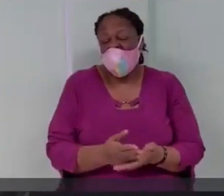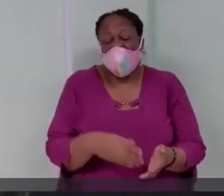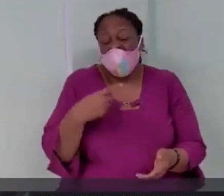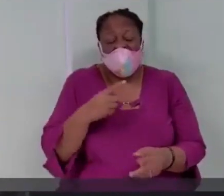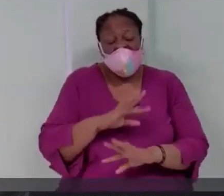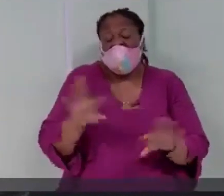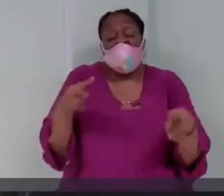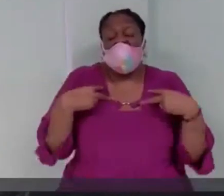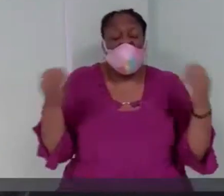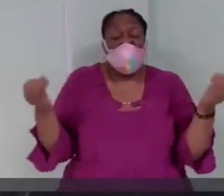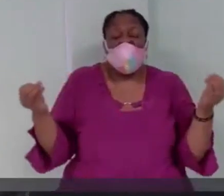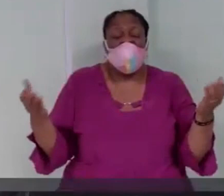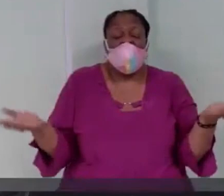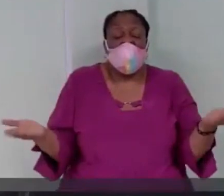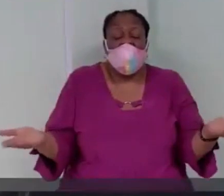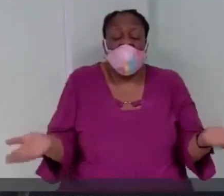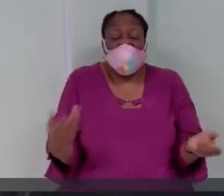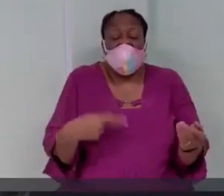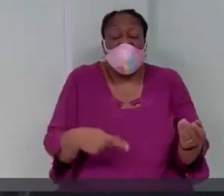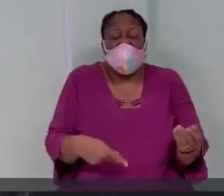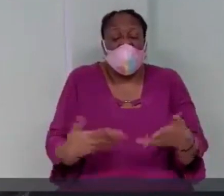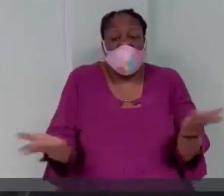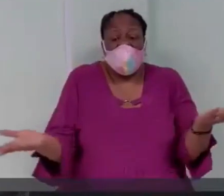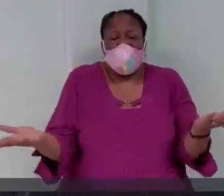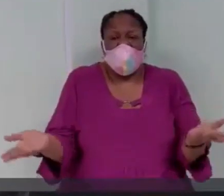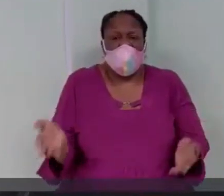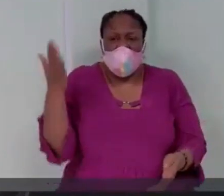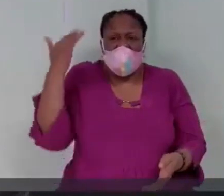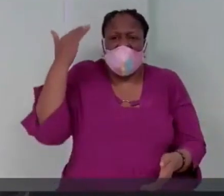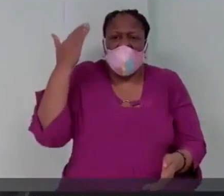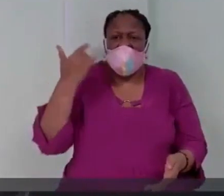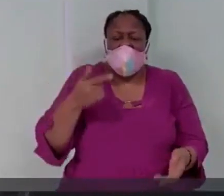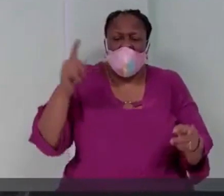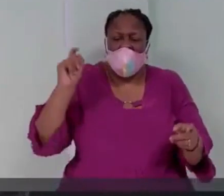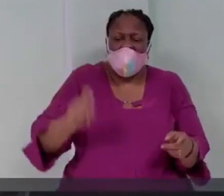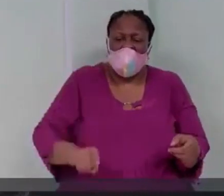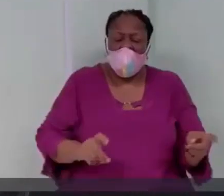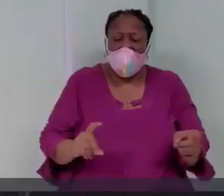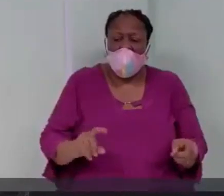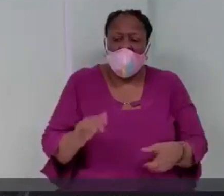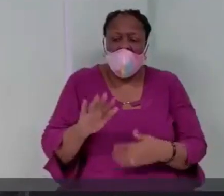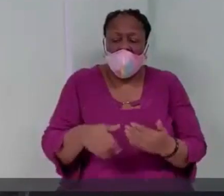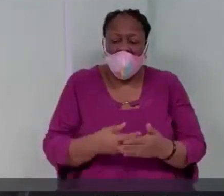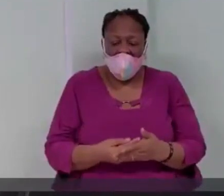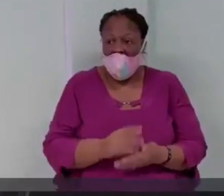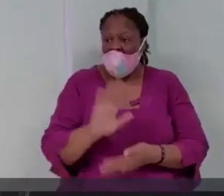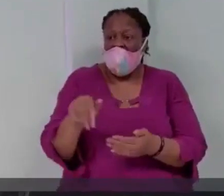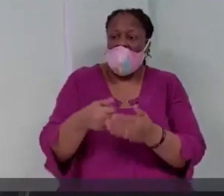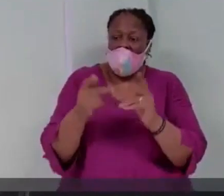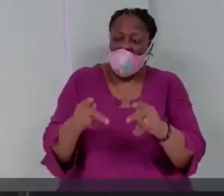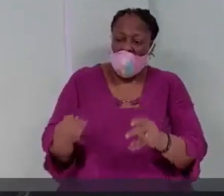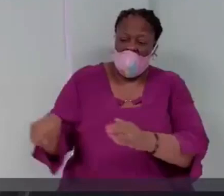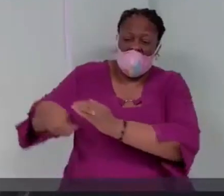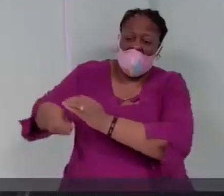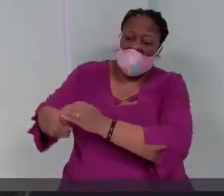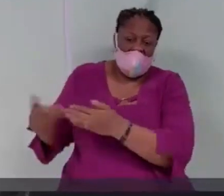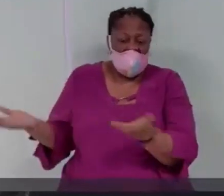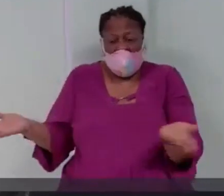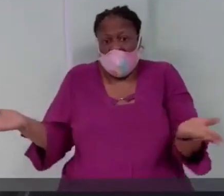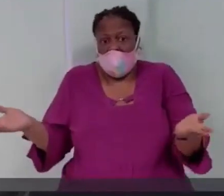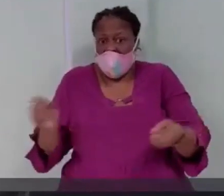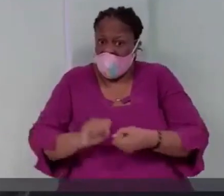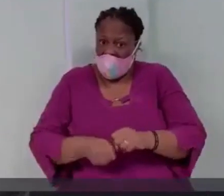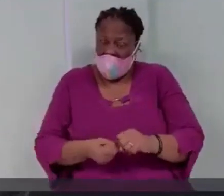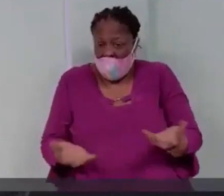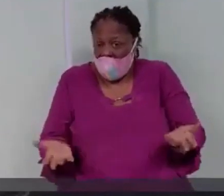no COVID-19 in the community and that all the cases are contained and are in quarantine. This may